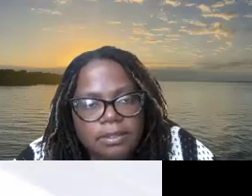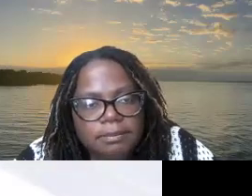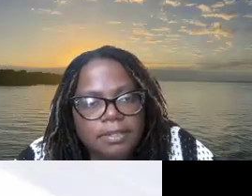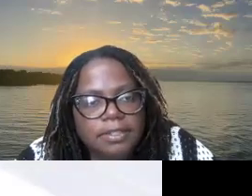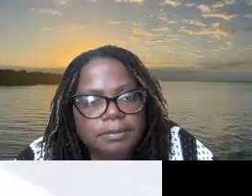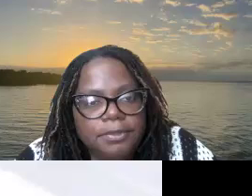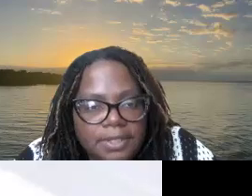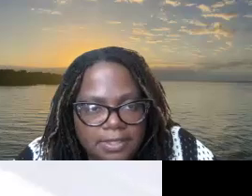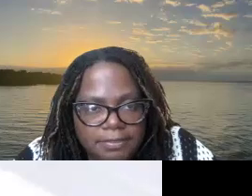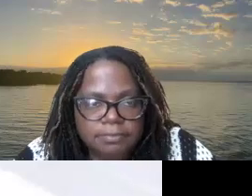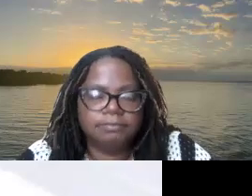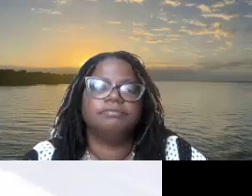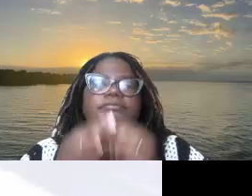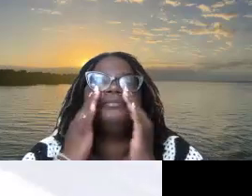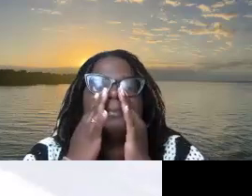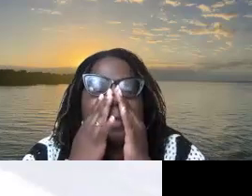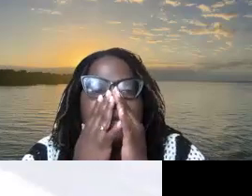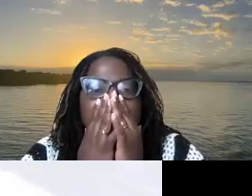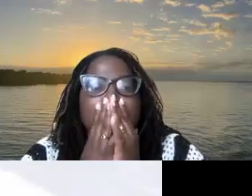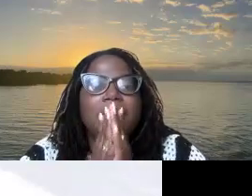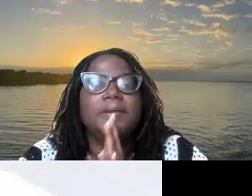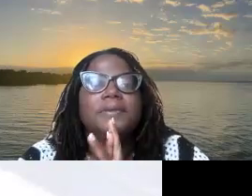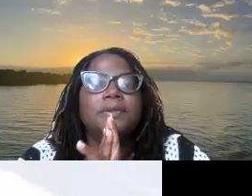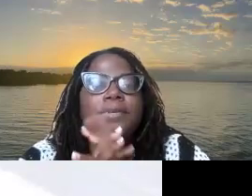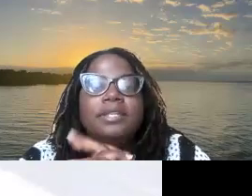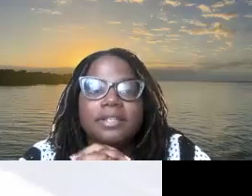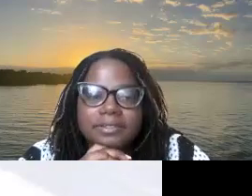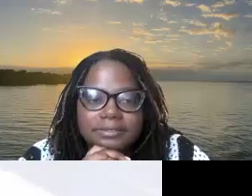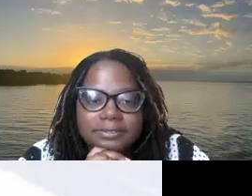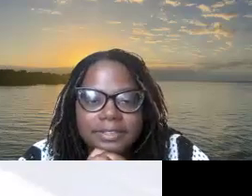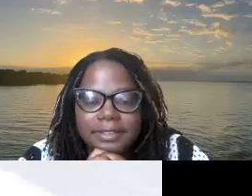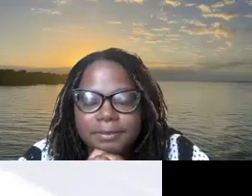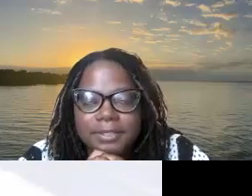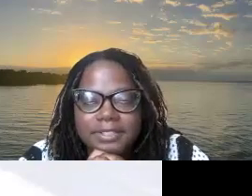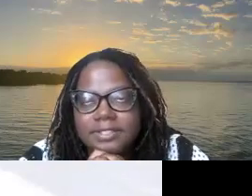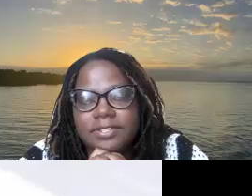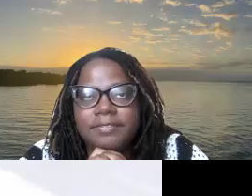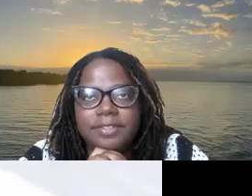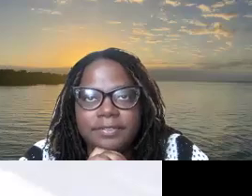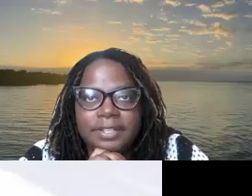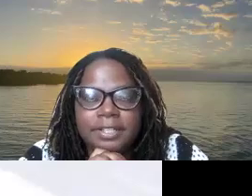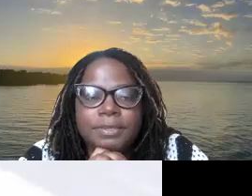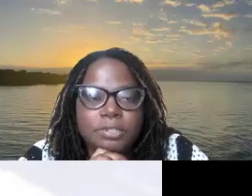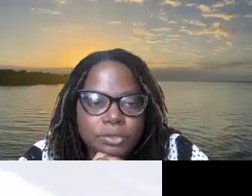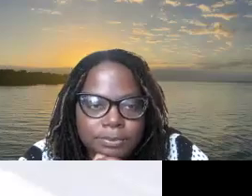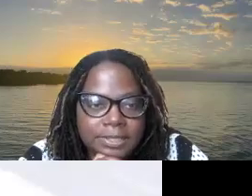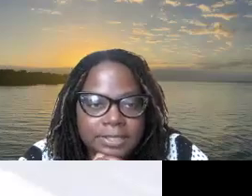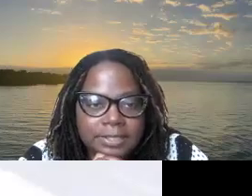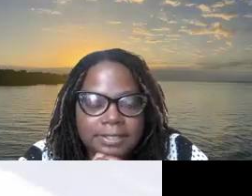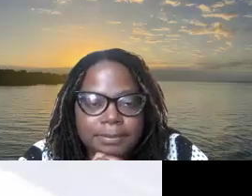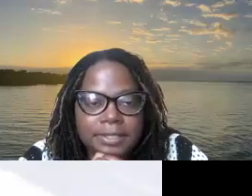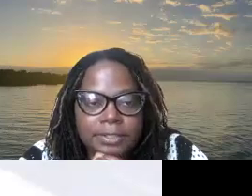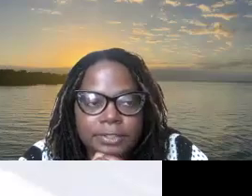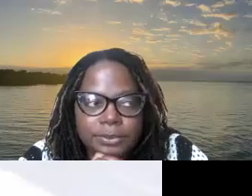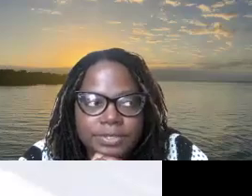On the community level, media And media is just everything, right? It can be social